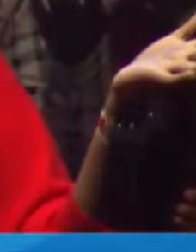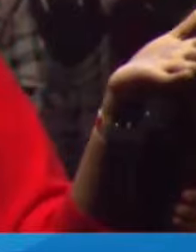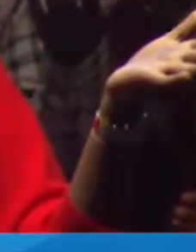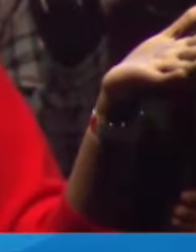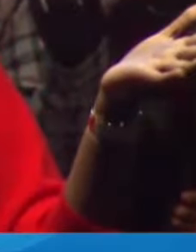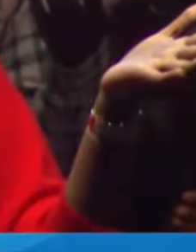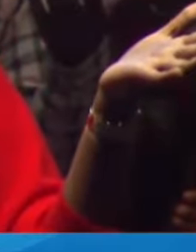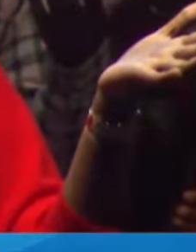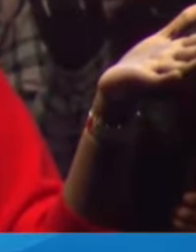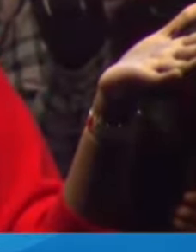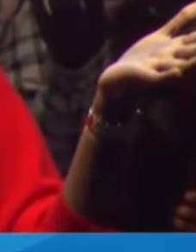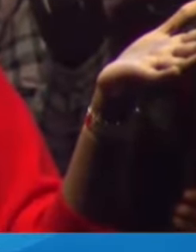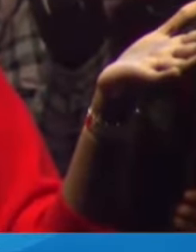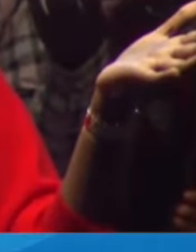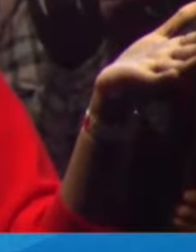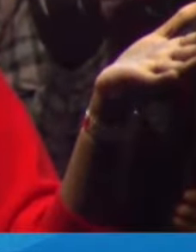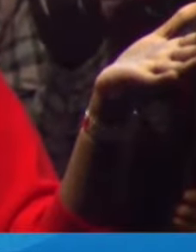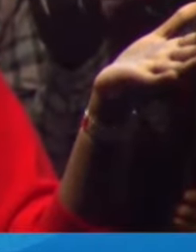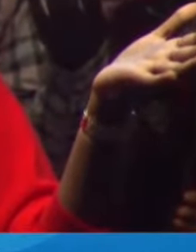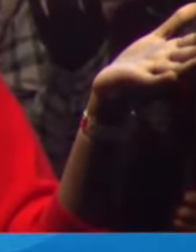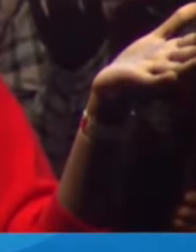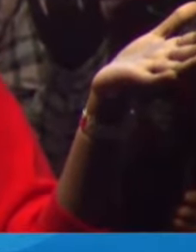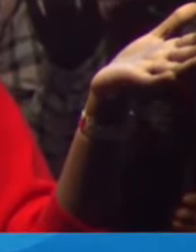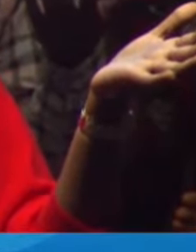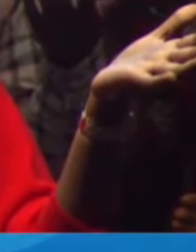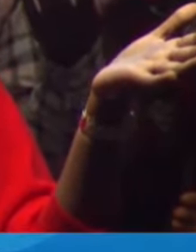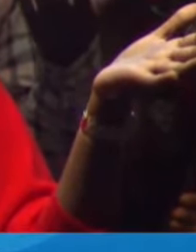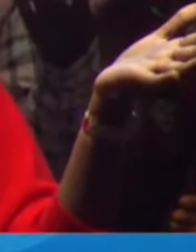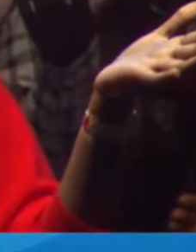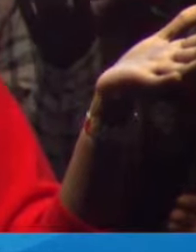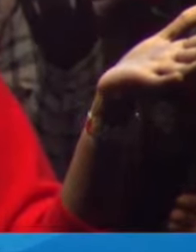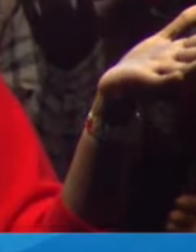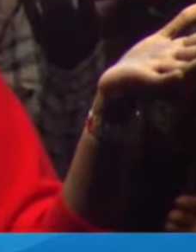her this Mighty call our